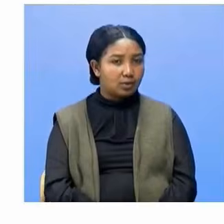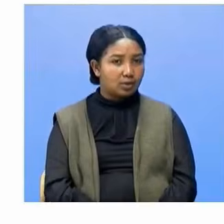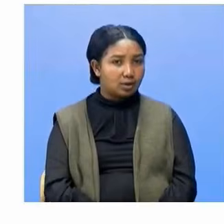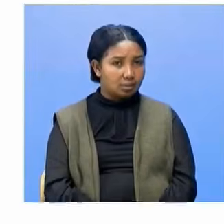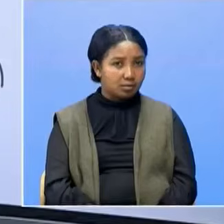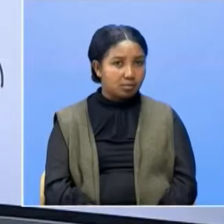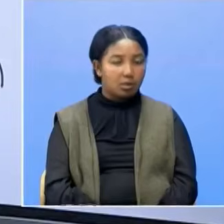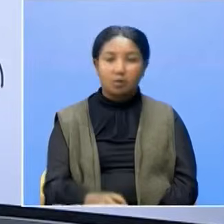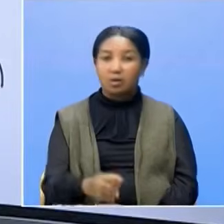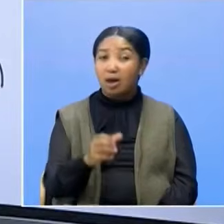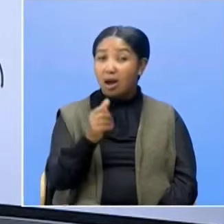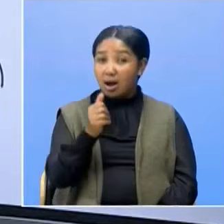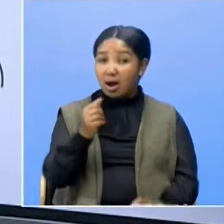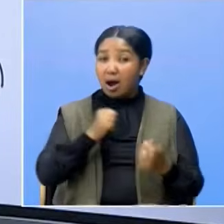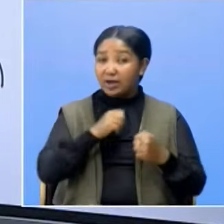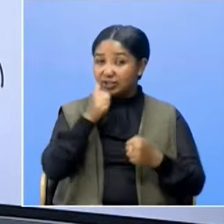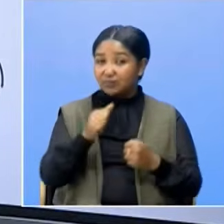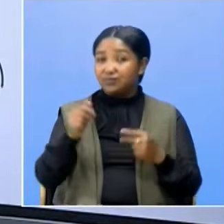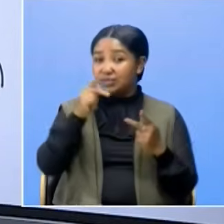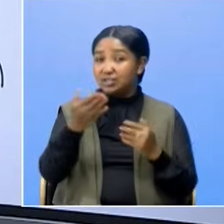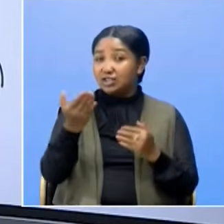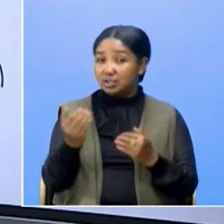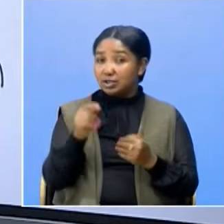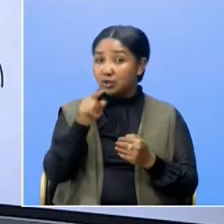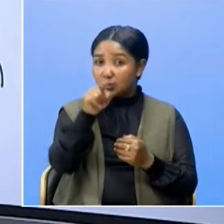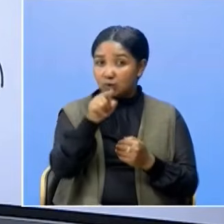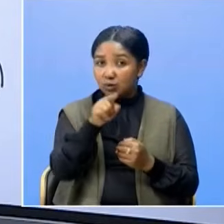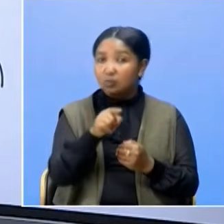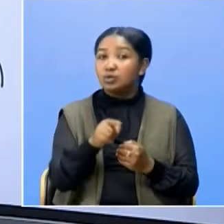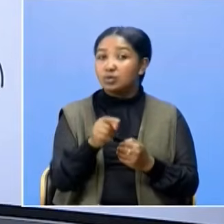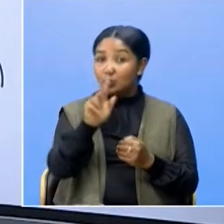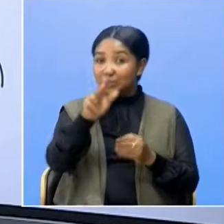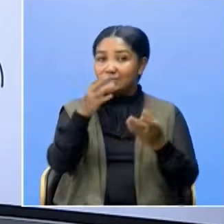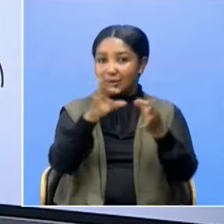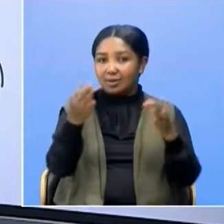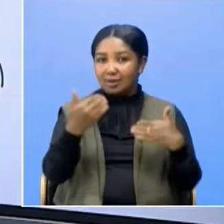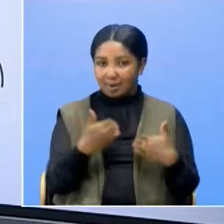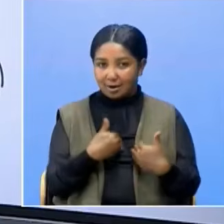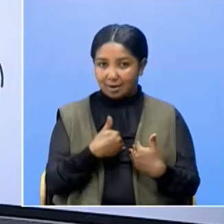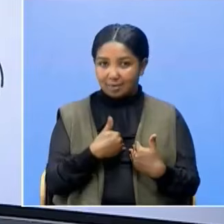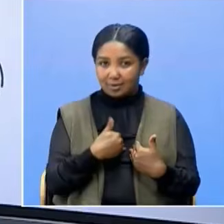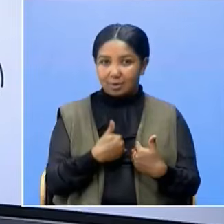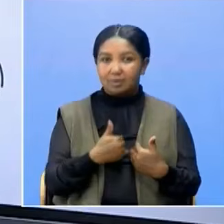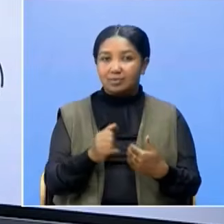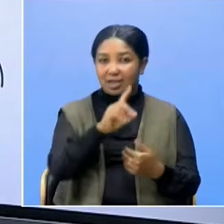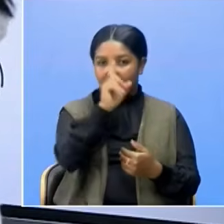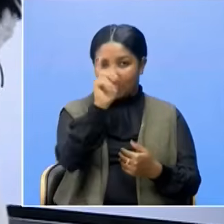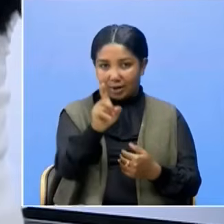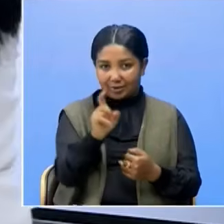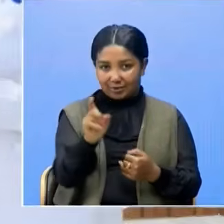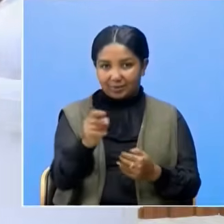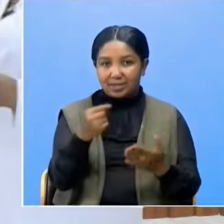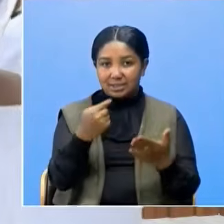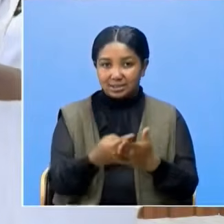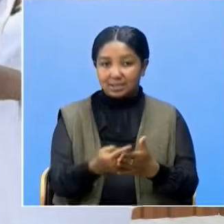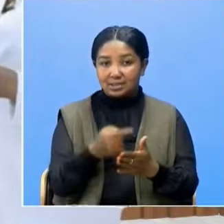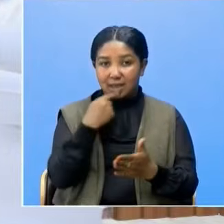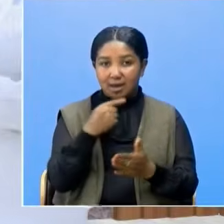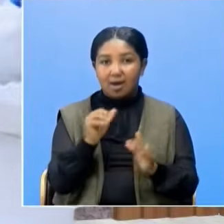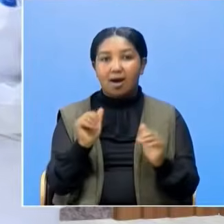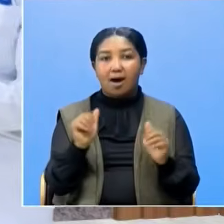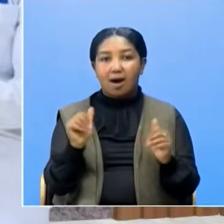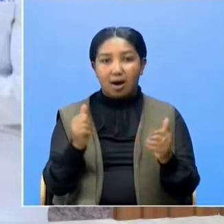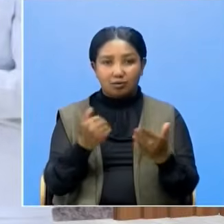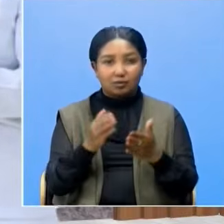Look, has she visited you? Now we have got 3 sentences that are interrogative. In this case, out of